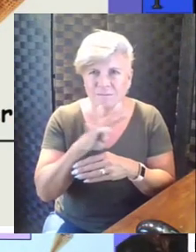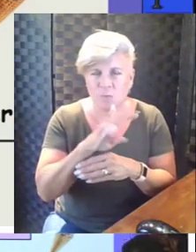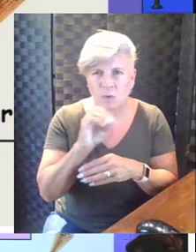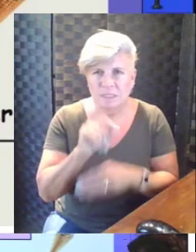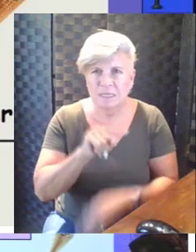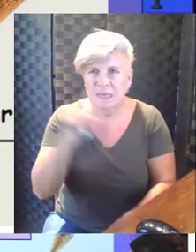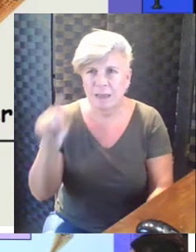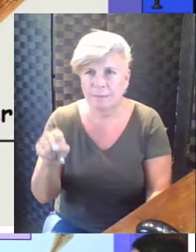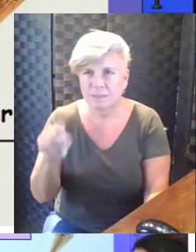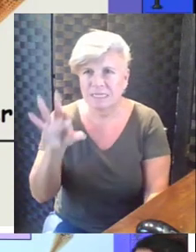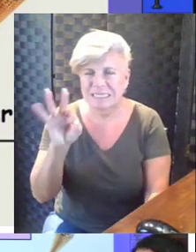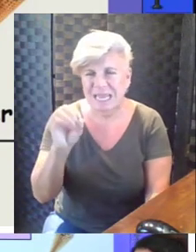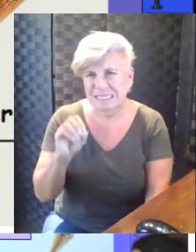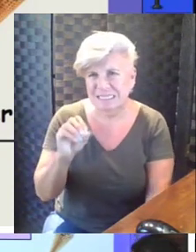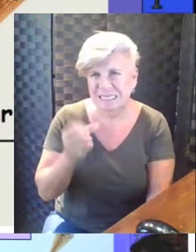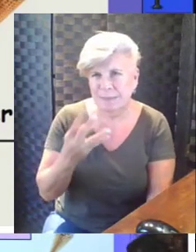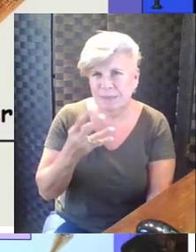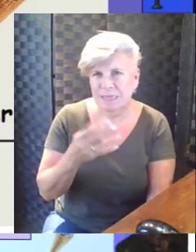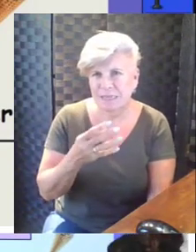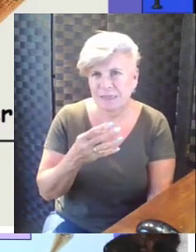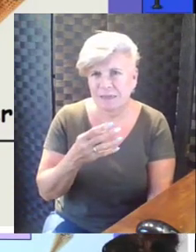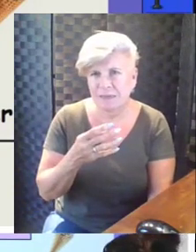40 to 90?